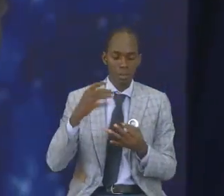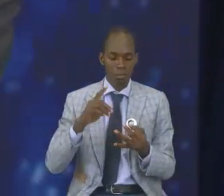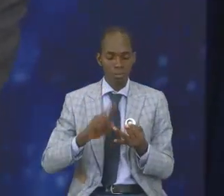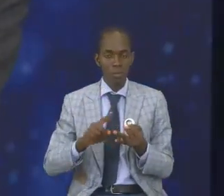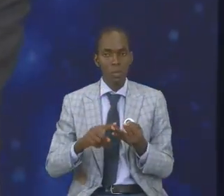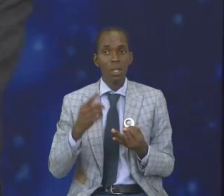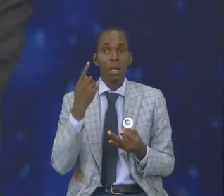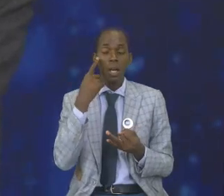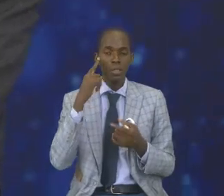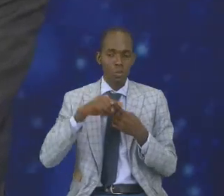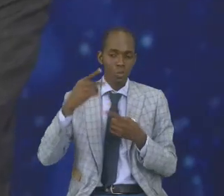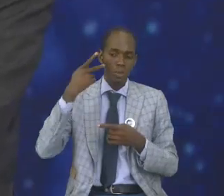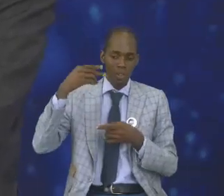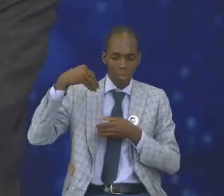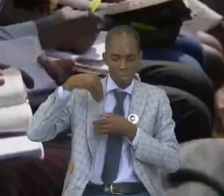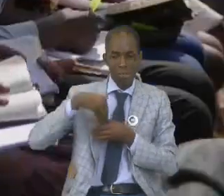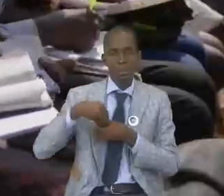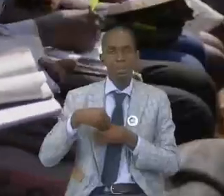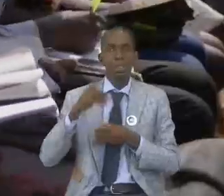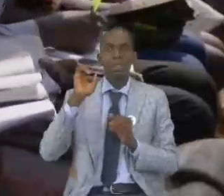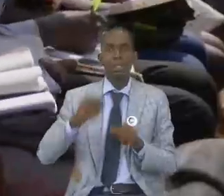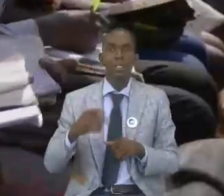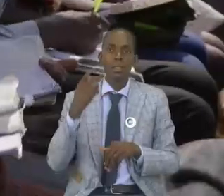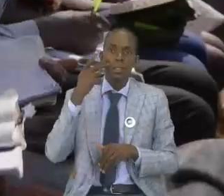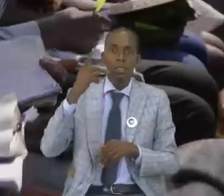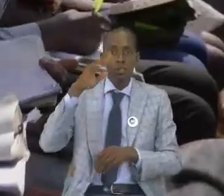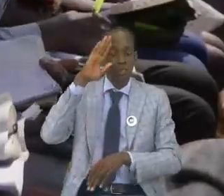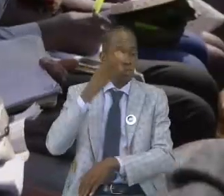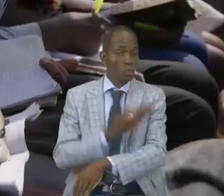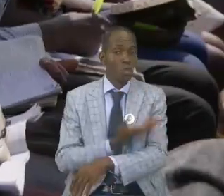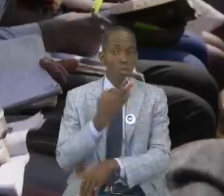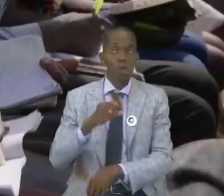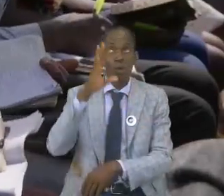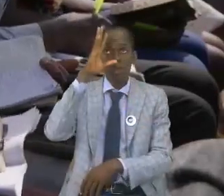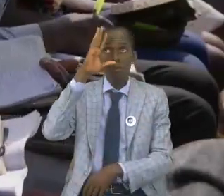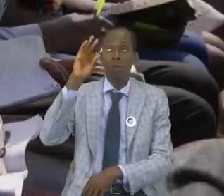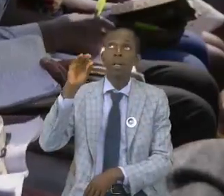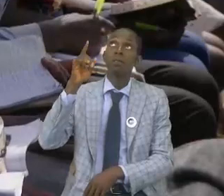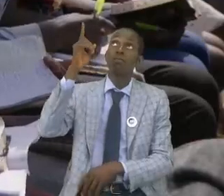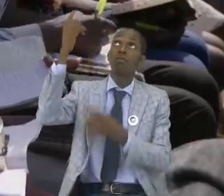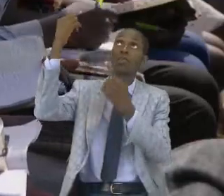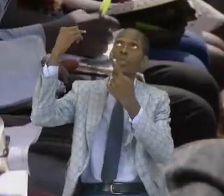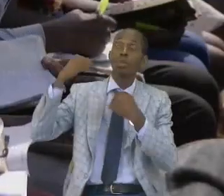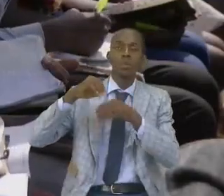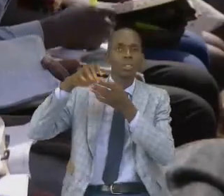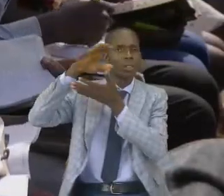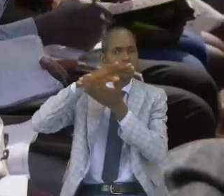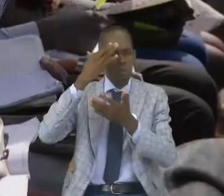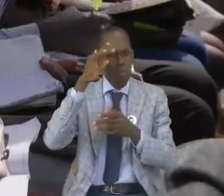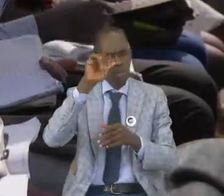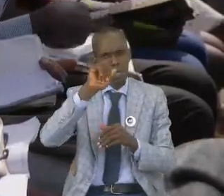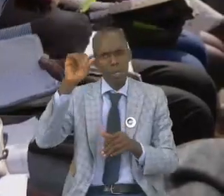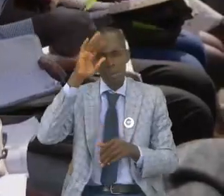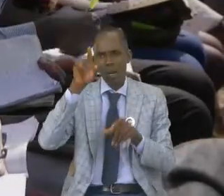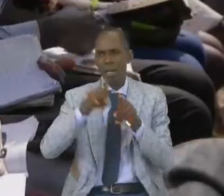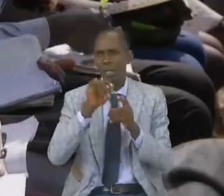could see the Son of Man coming with the clouds later. You know, a man like that, a woman like that,